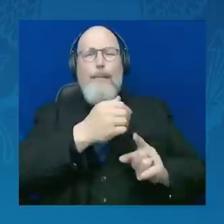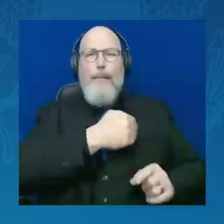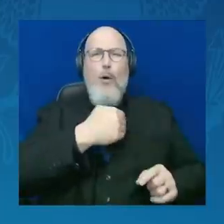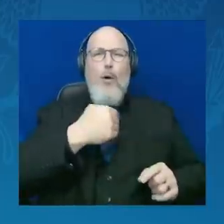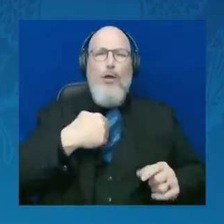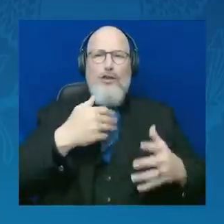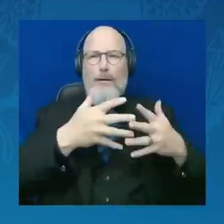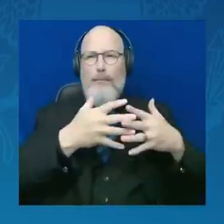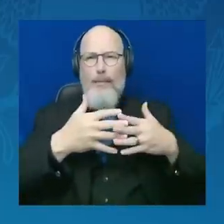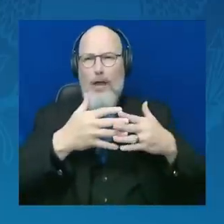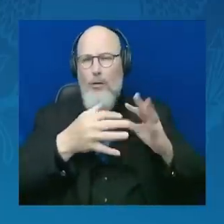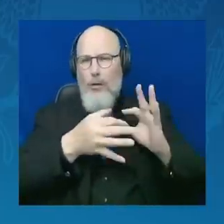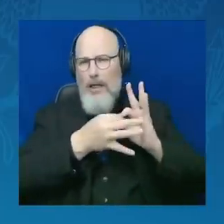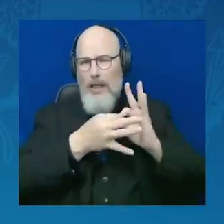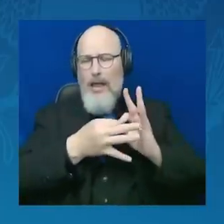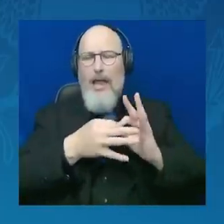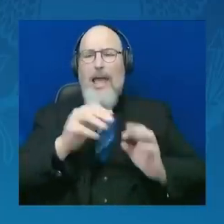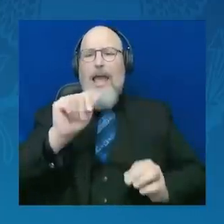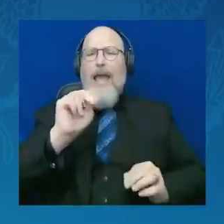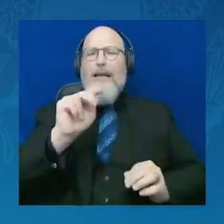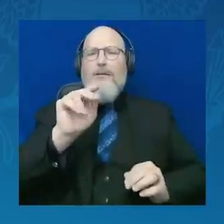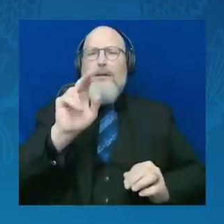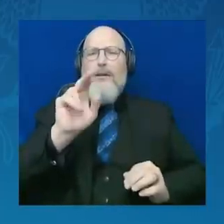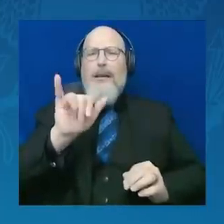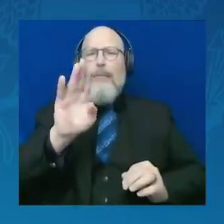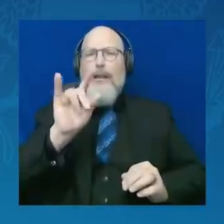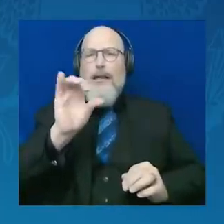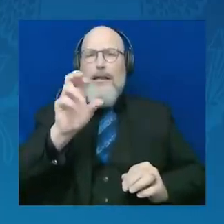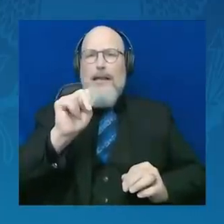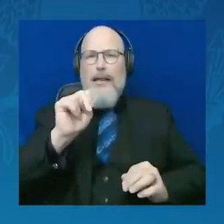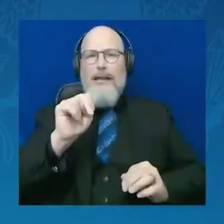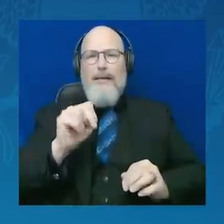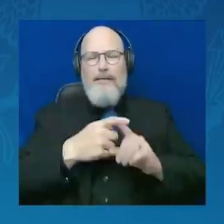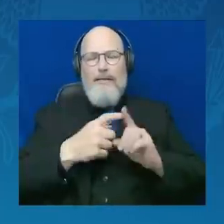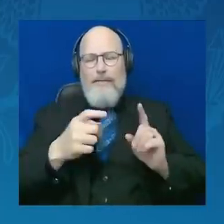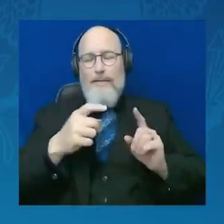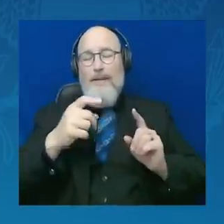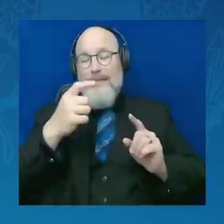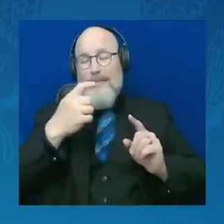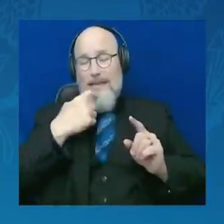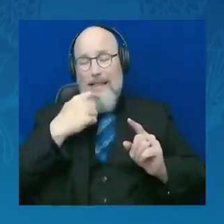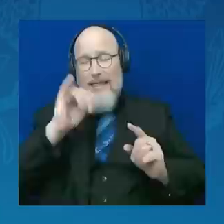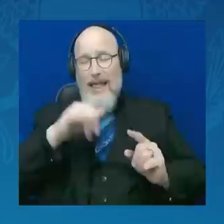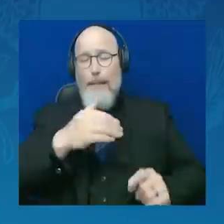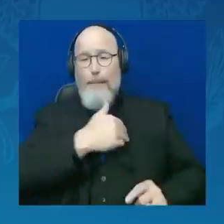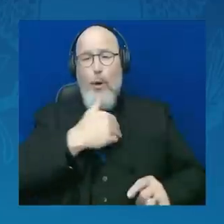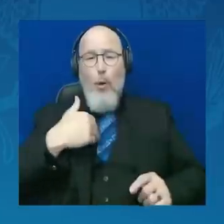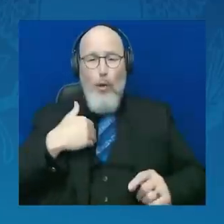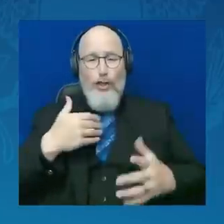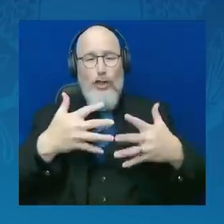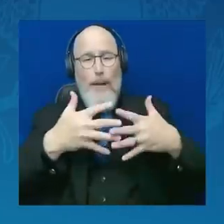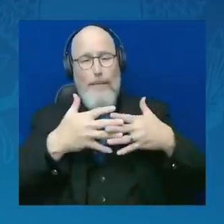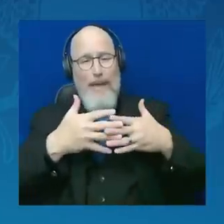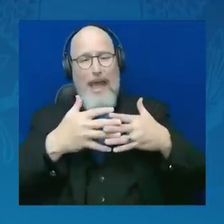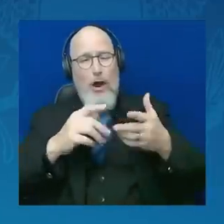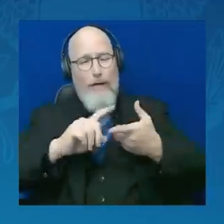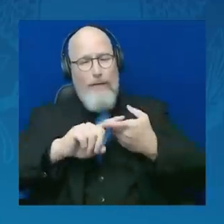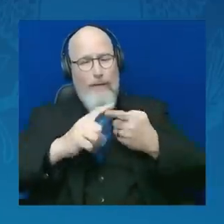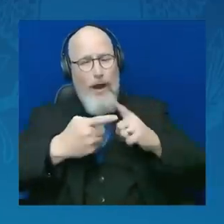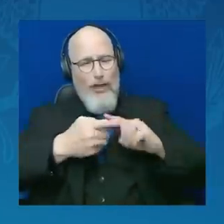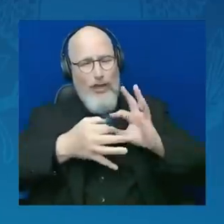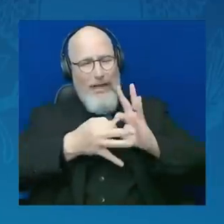to Poland, was saying that the Polish-American friendship has never been so strong in history as it is now. Is it going